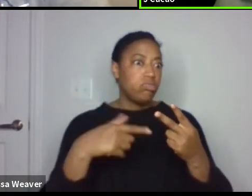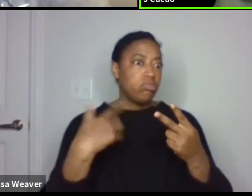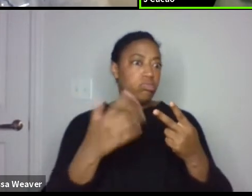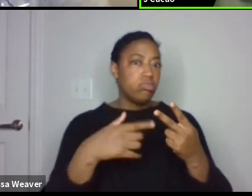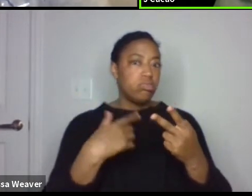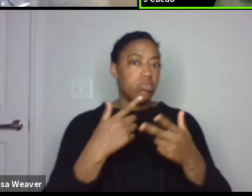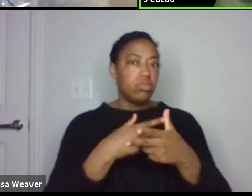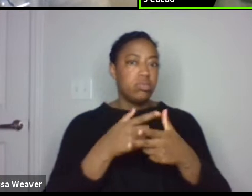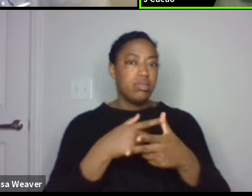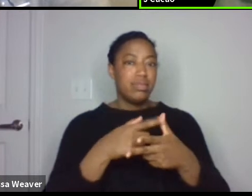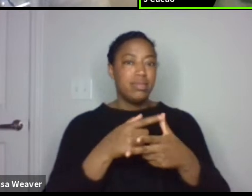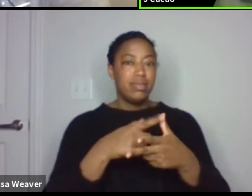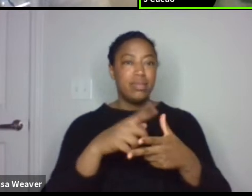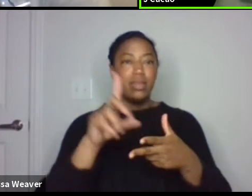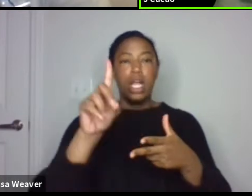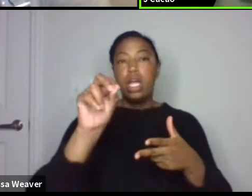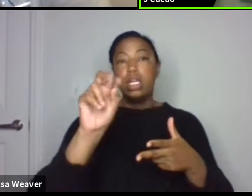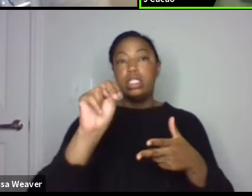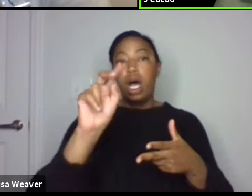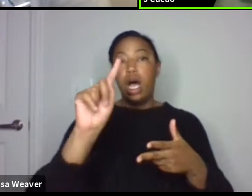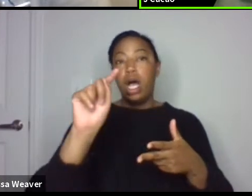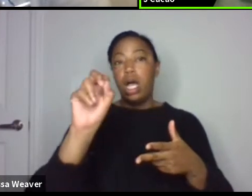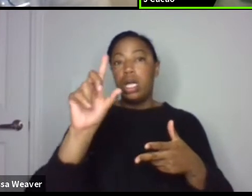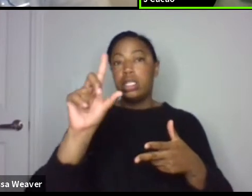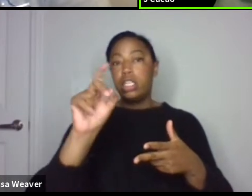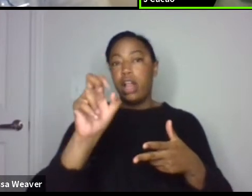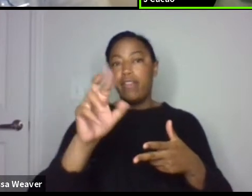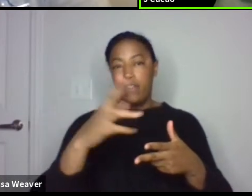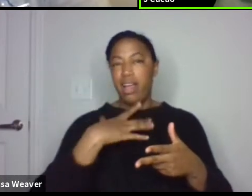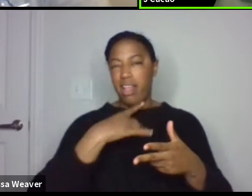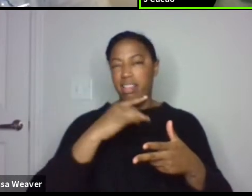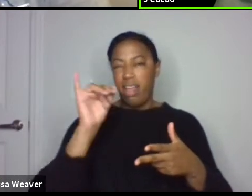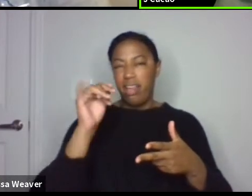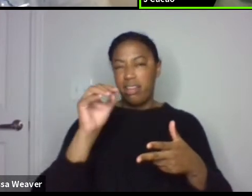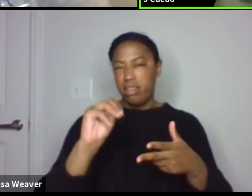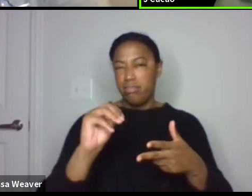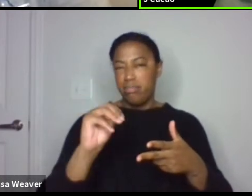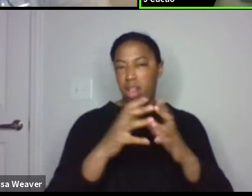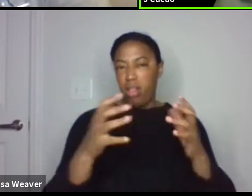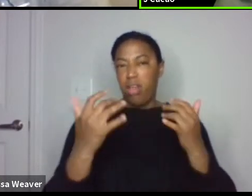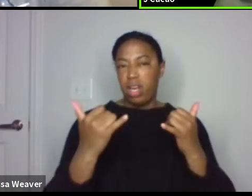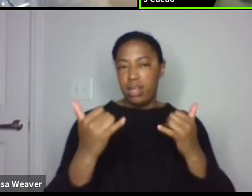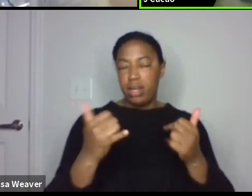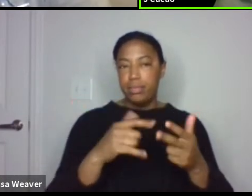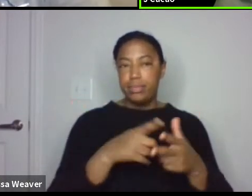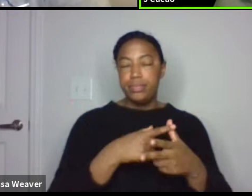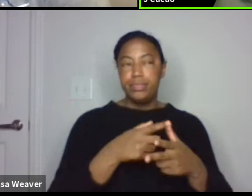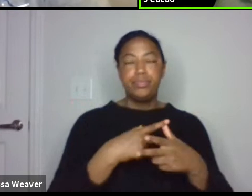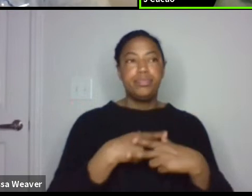what's old boy named Don Toliver. I like Don Toliver a lot right now.